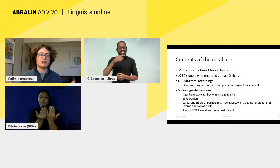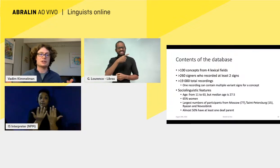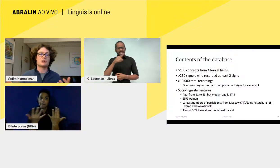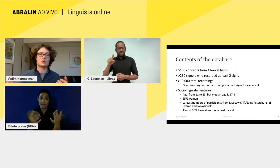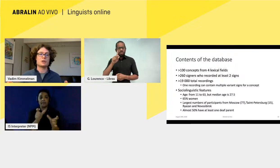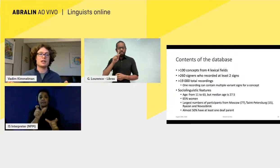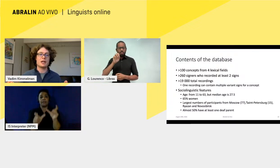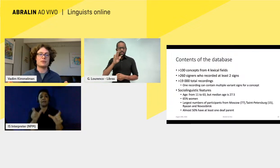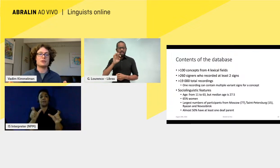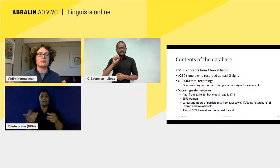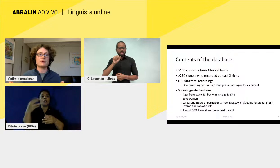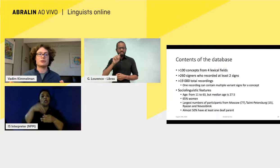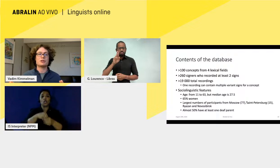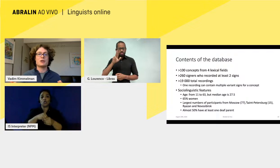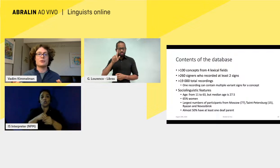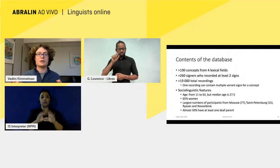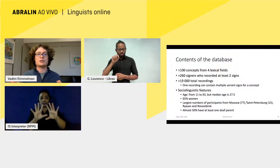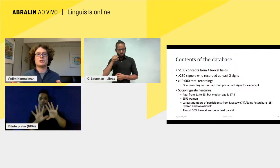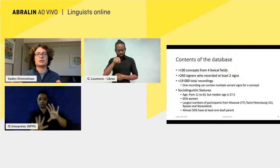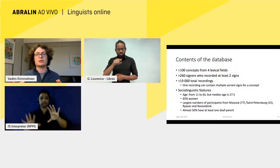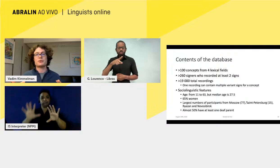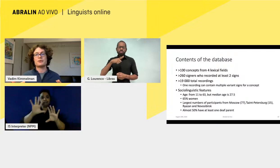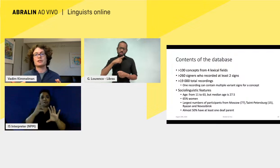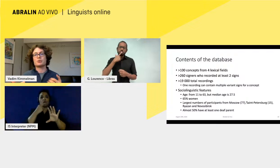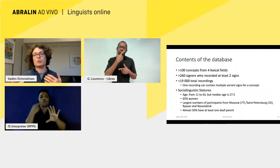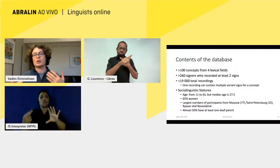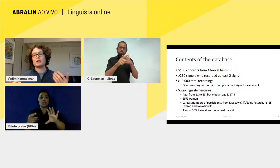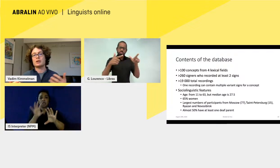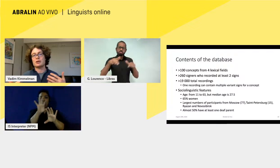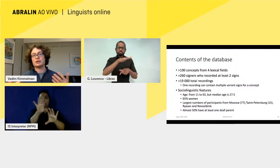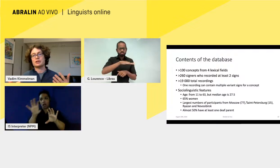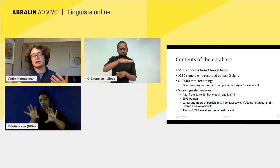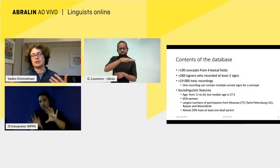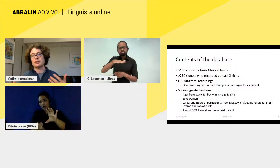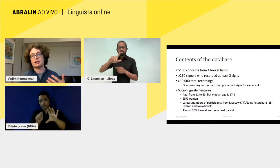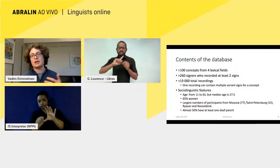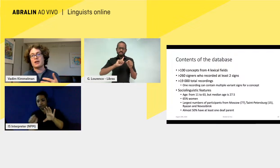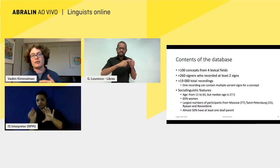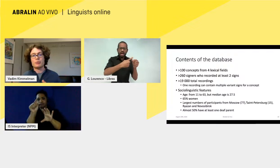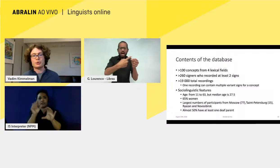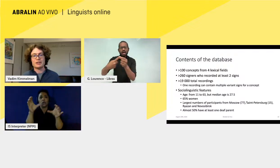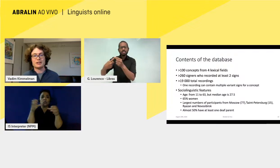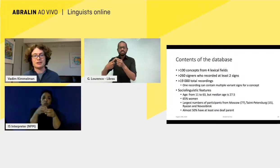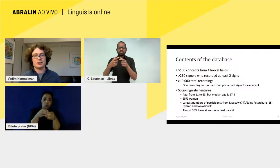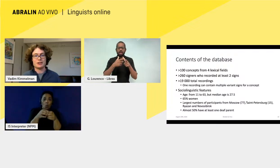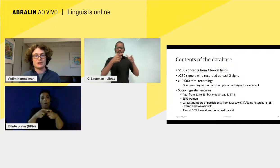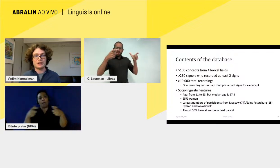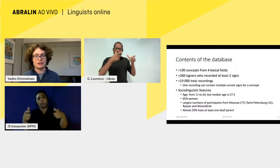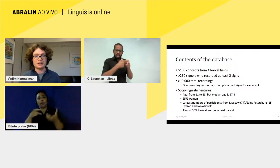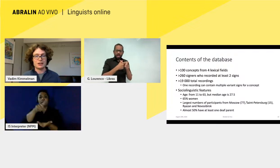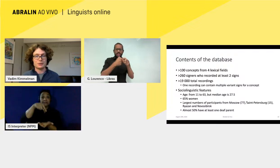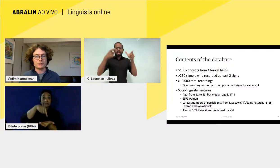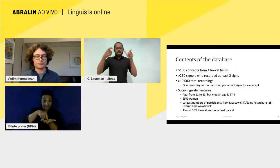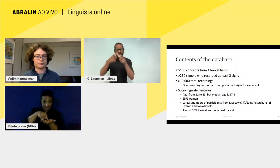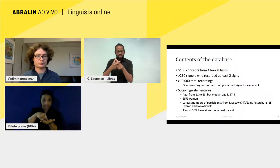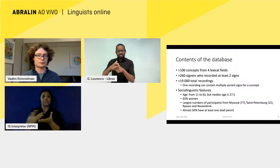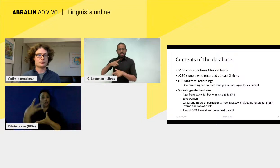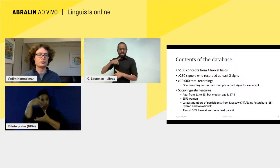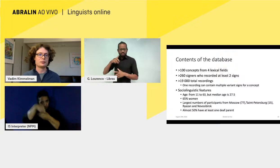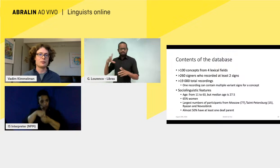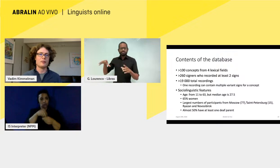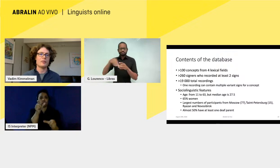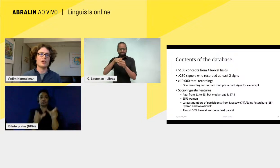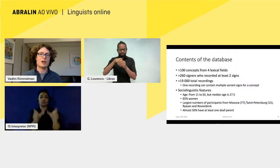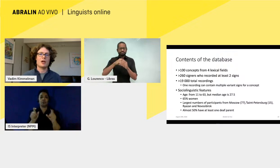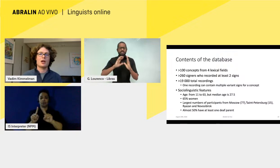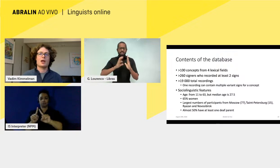other places, so we have different regions, different small and large cities represented in the dataset.